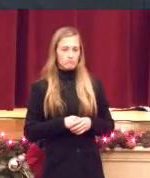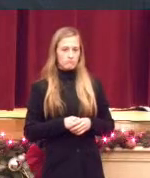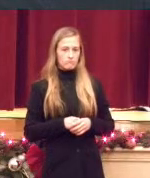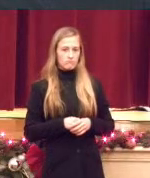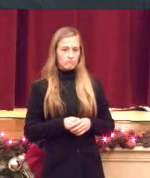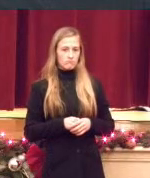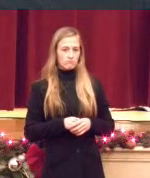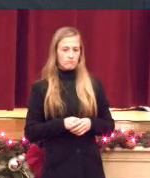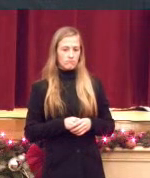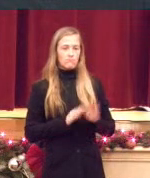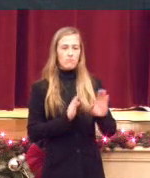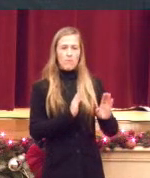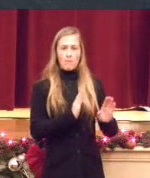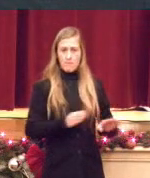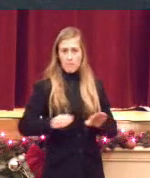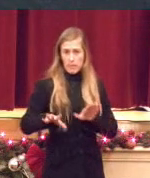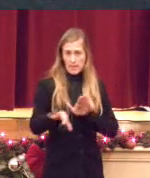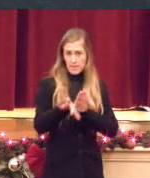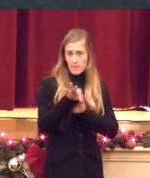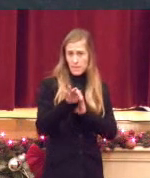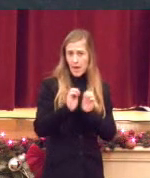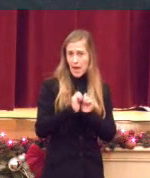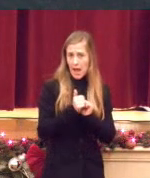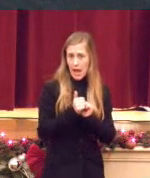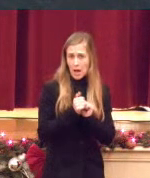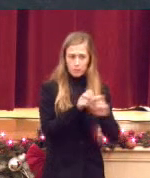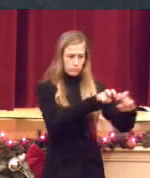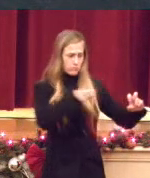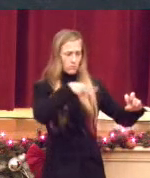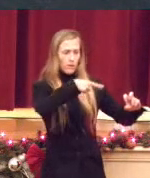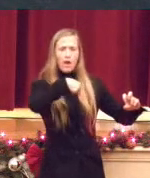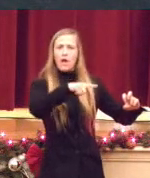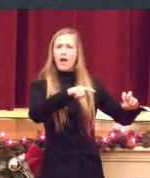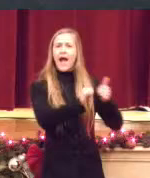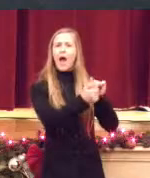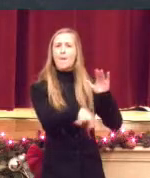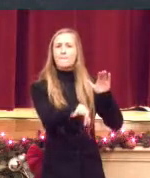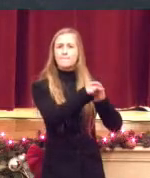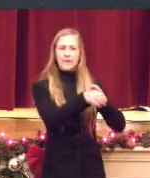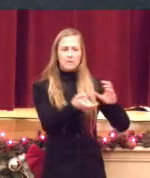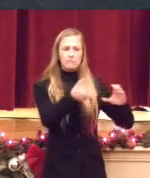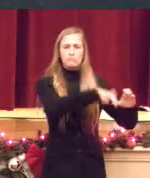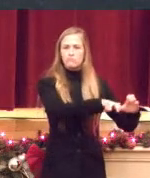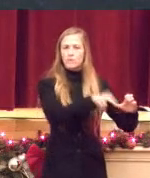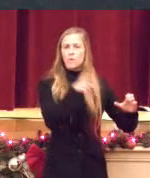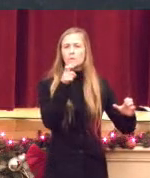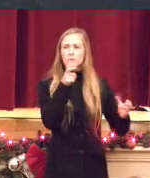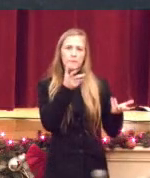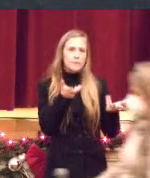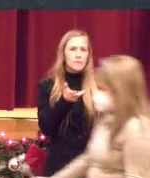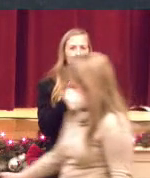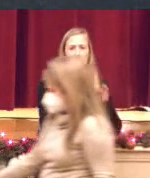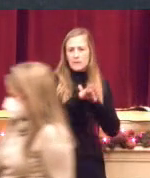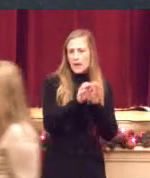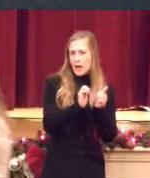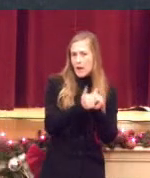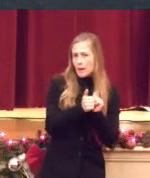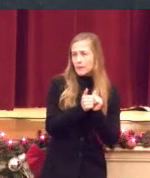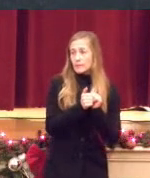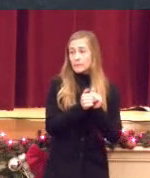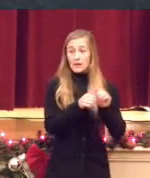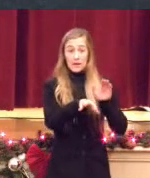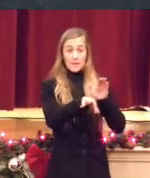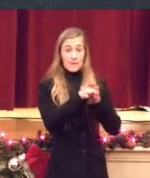planning selecting the people for that advisory team? Will they be selected from